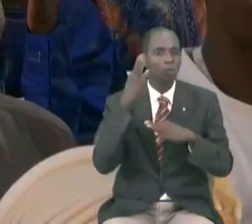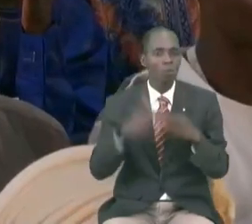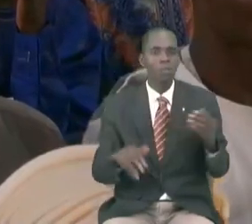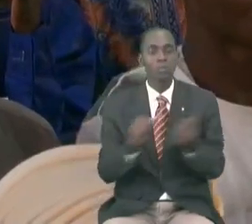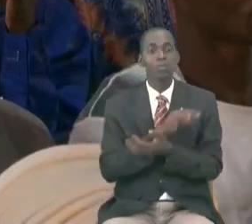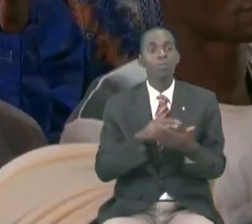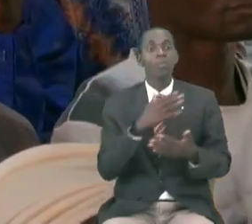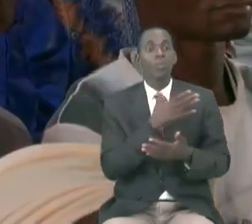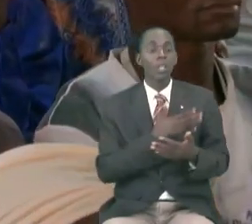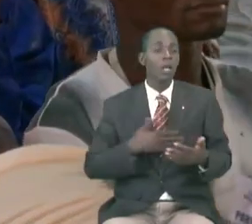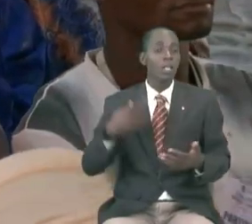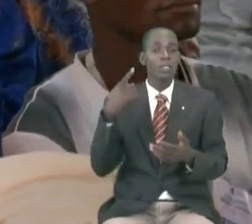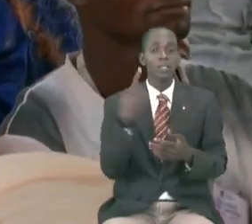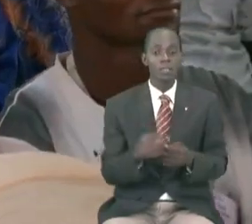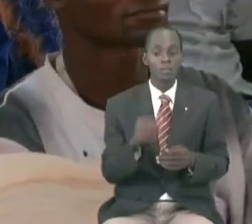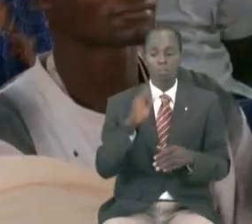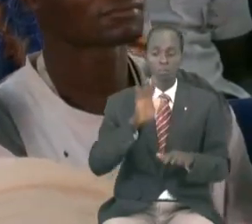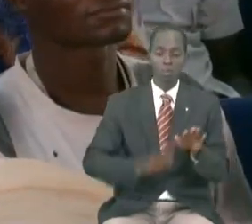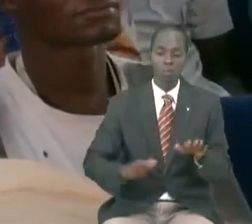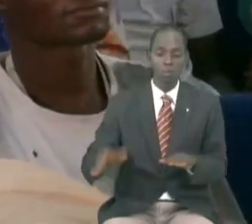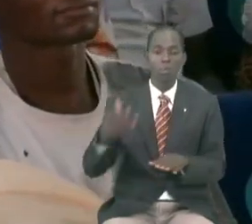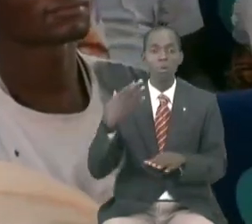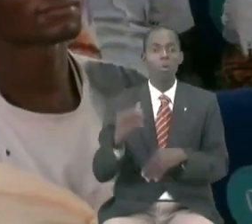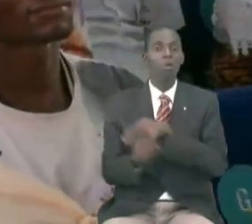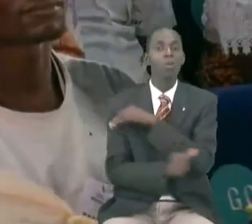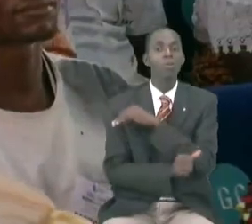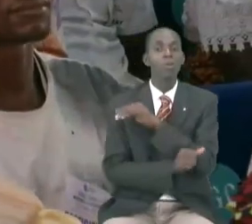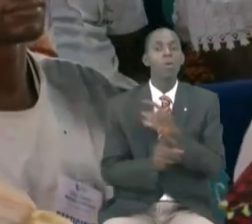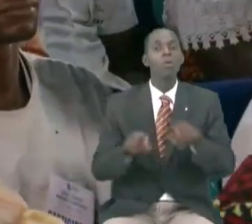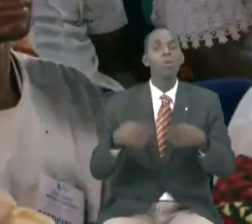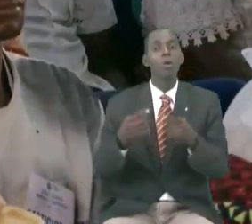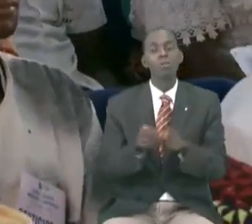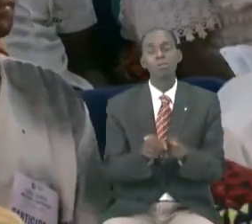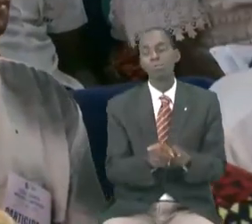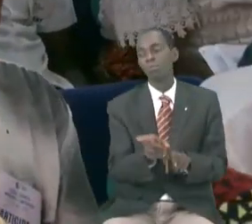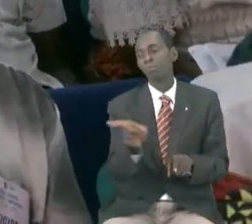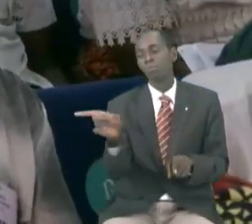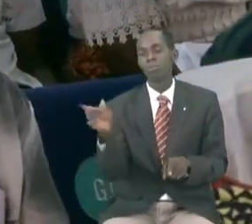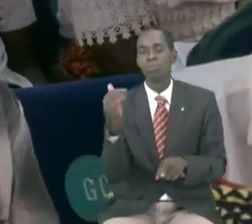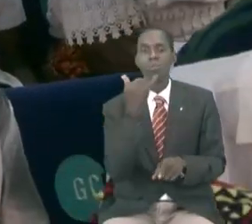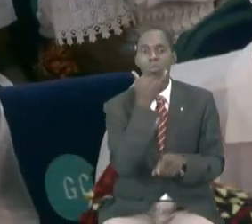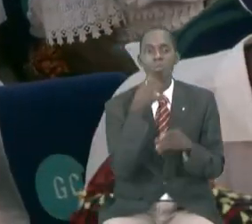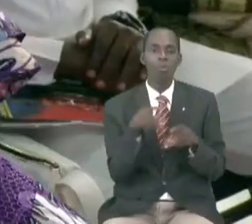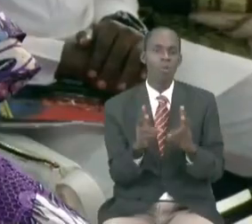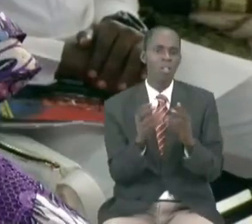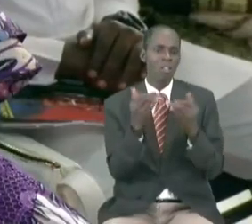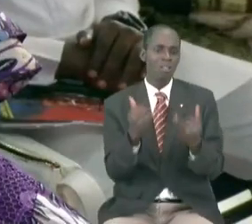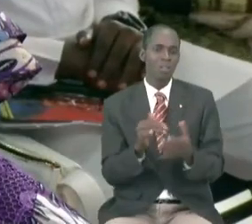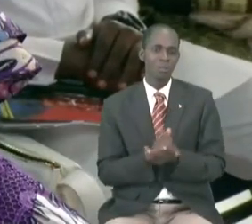Now, we're told in Jeremiah chapter 2, verse 17. Jeremiah chapter 2,